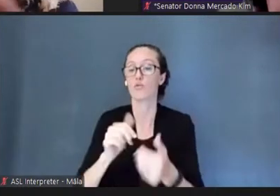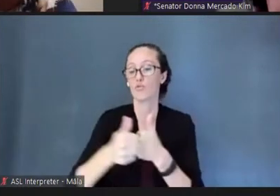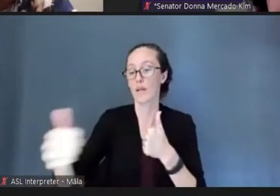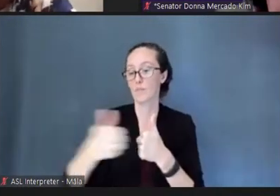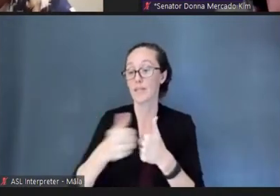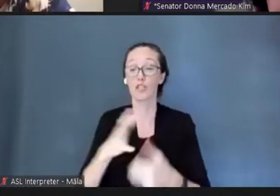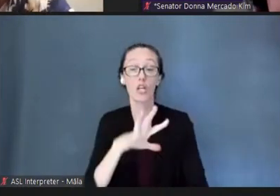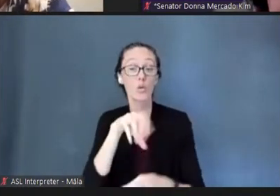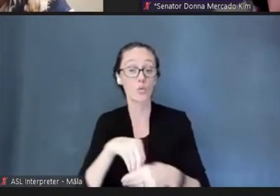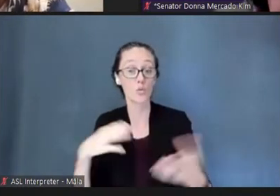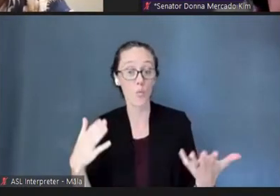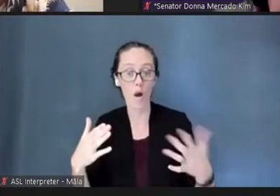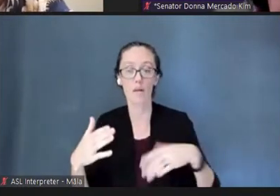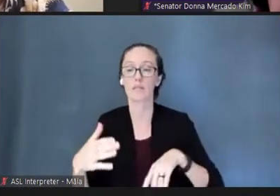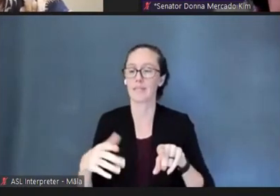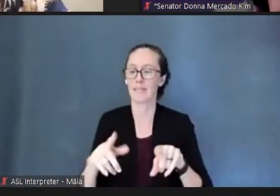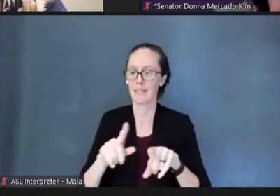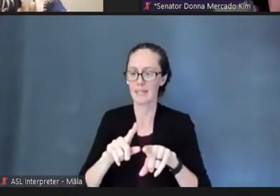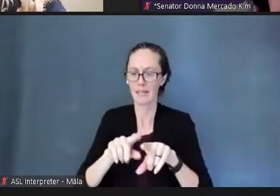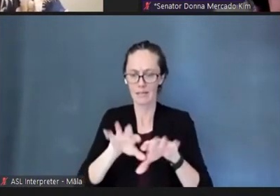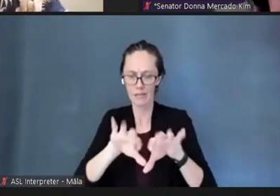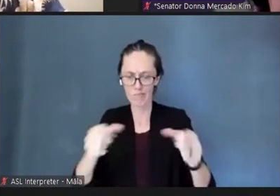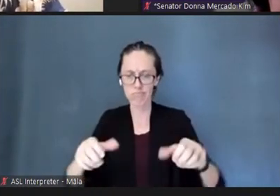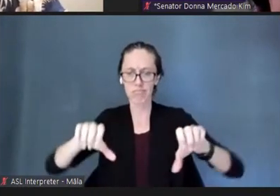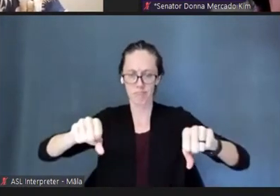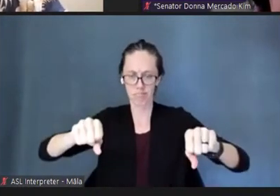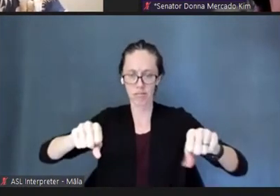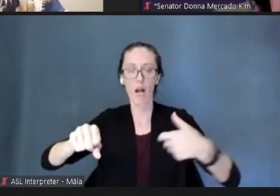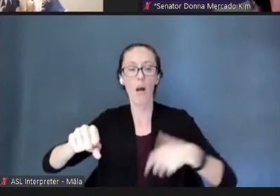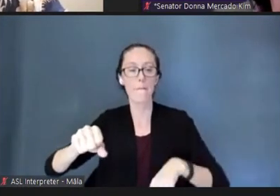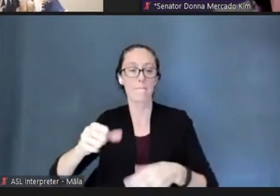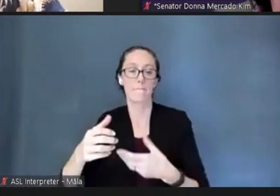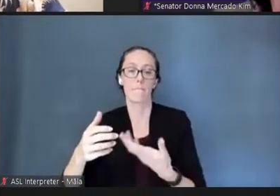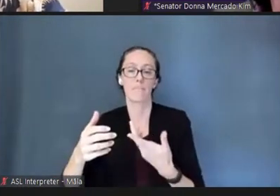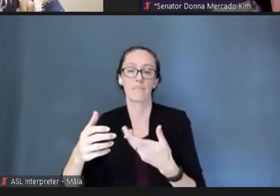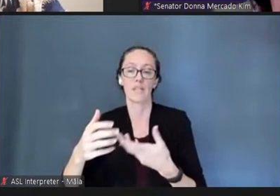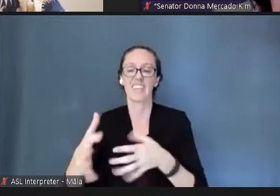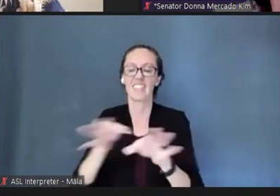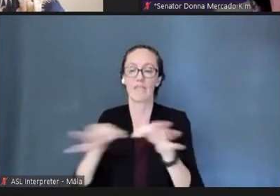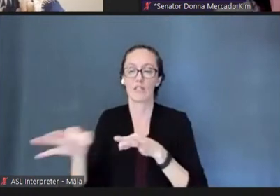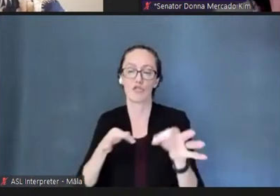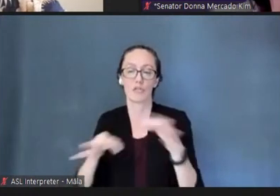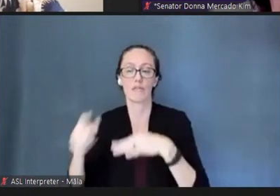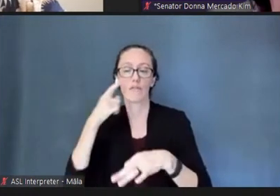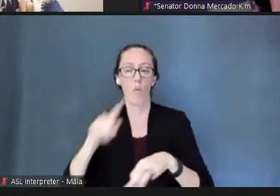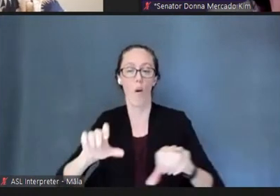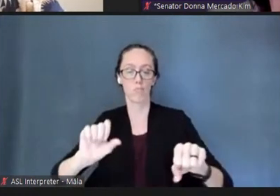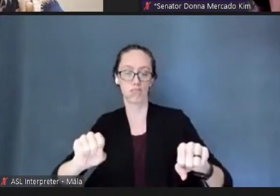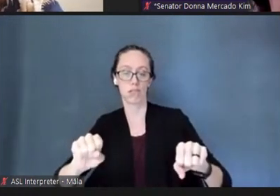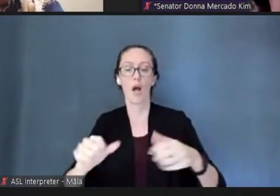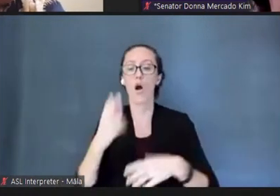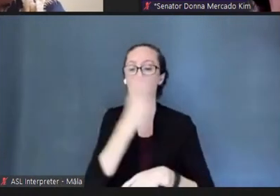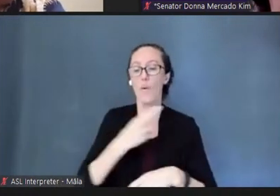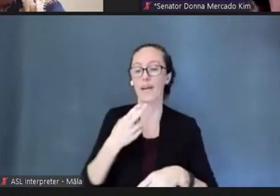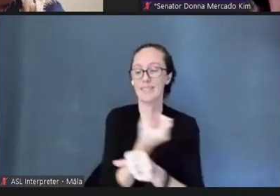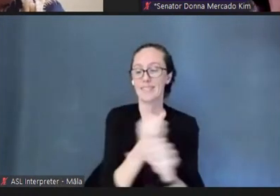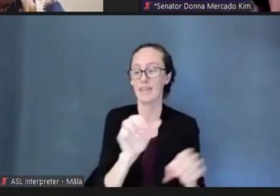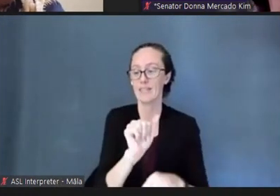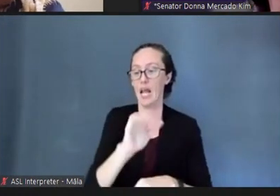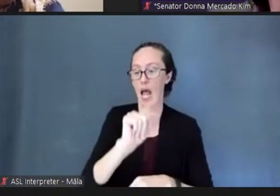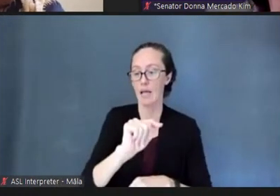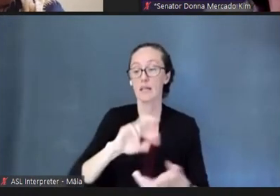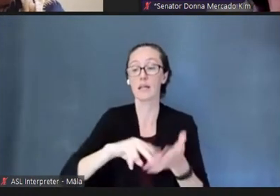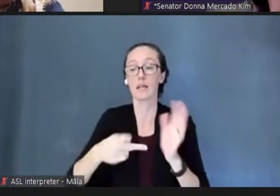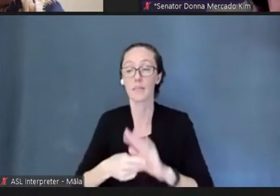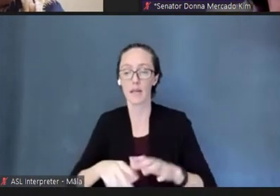includes autocycles equipped with handlebars and the definition of motorcycle in the Hawaii Safety Act, exempts motorcycles and motor scooters